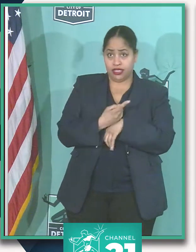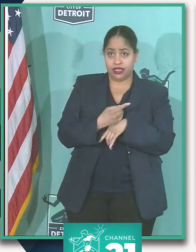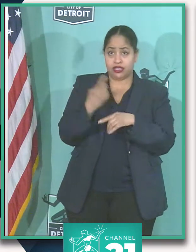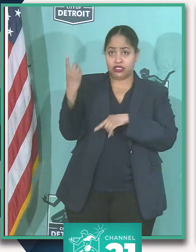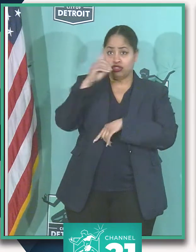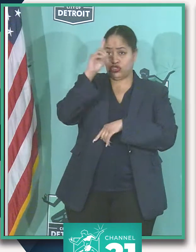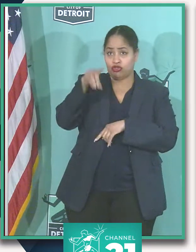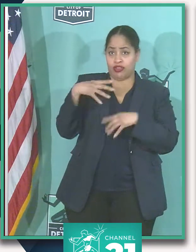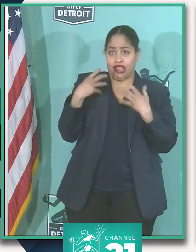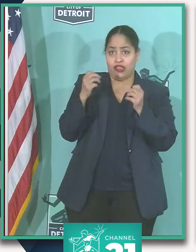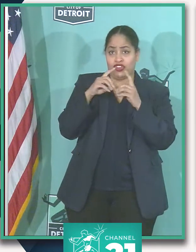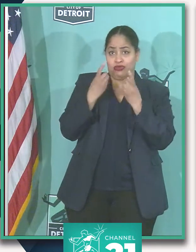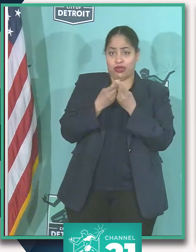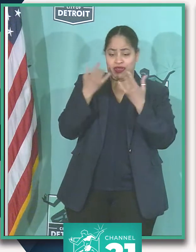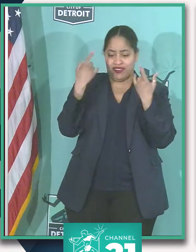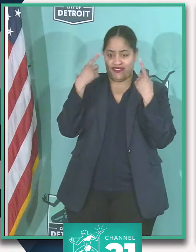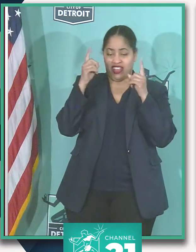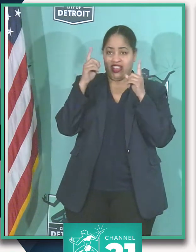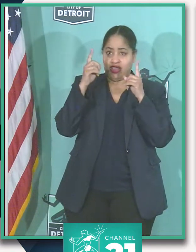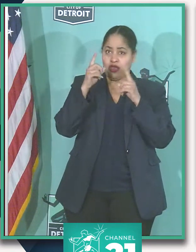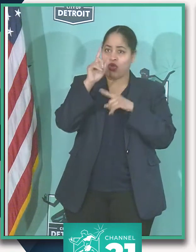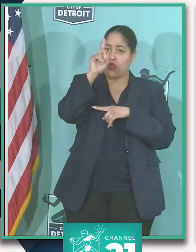Health Department administered its